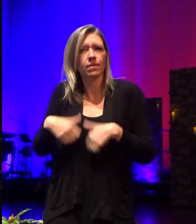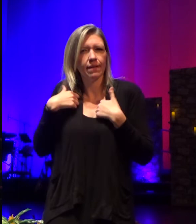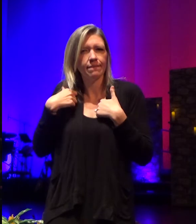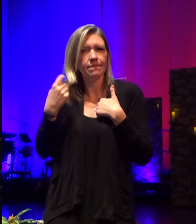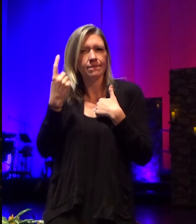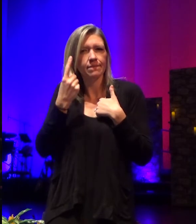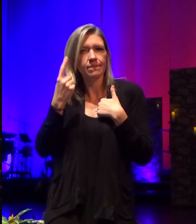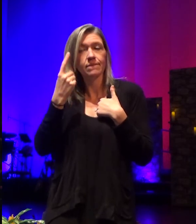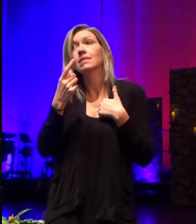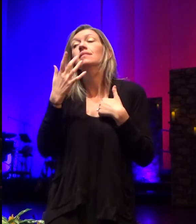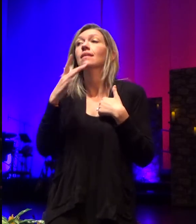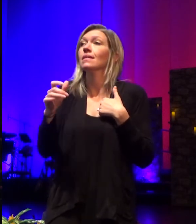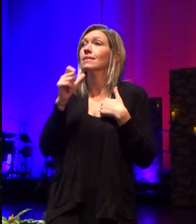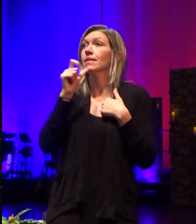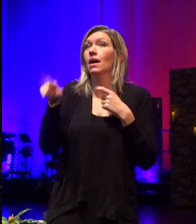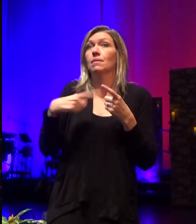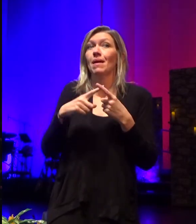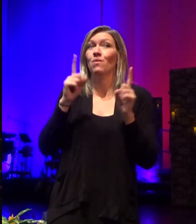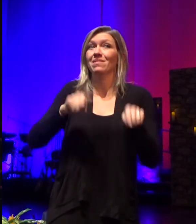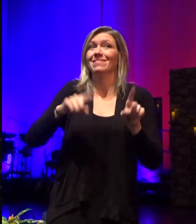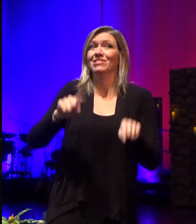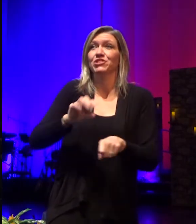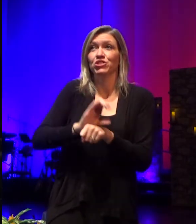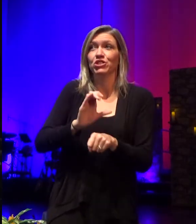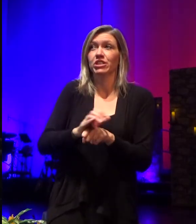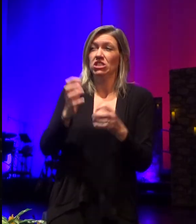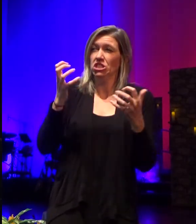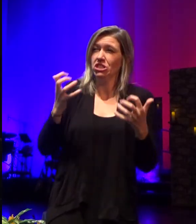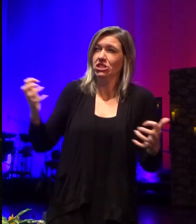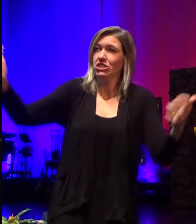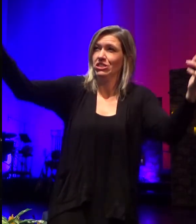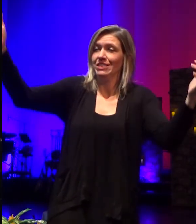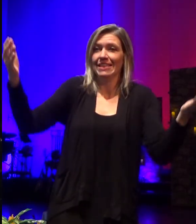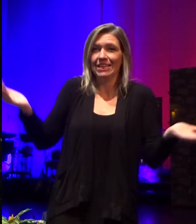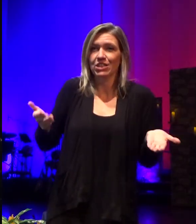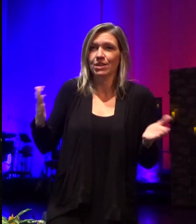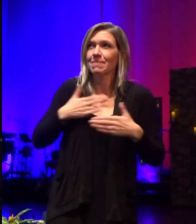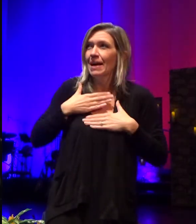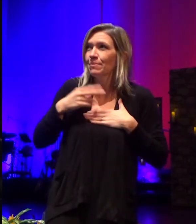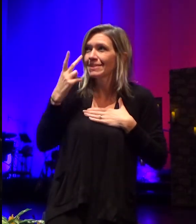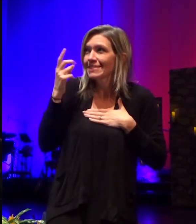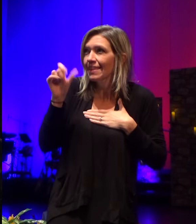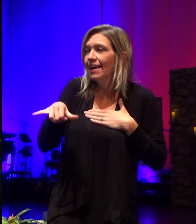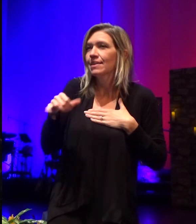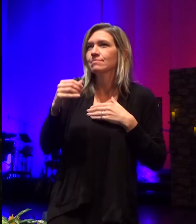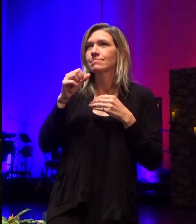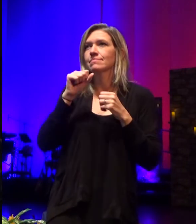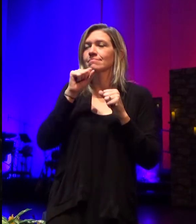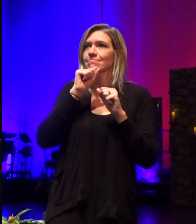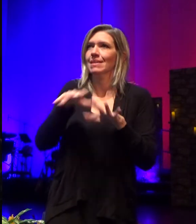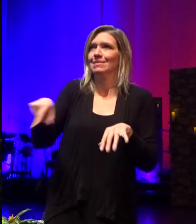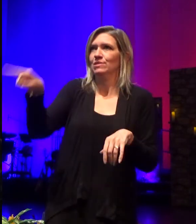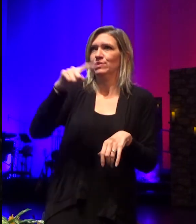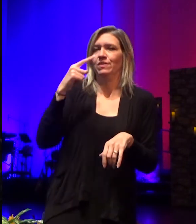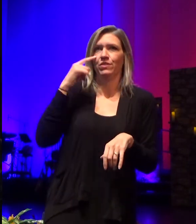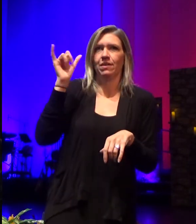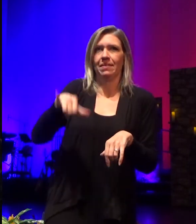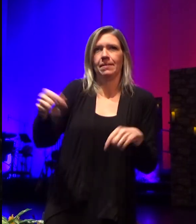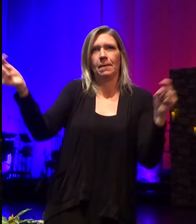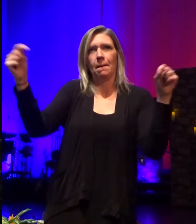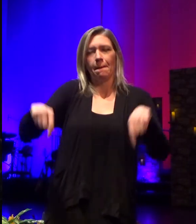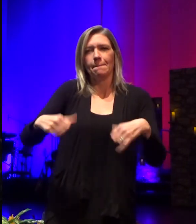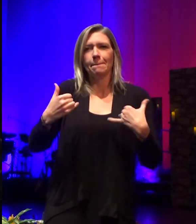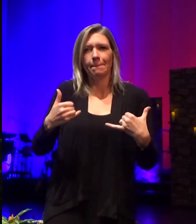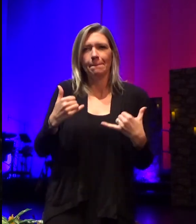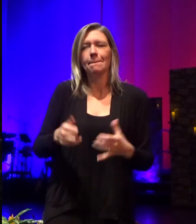it's not in attending church. You guys are here, and man, am I glad to see that. God bless you for that. God bless you